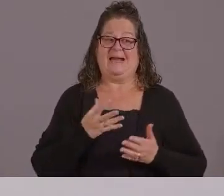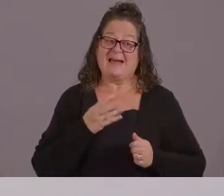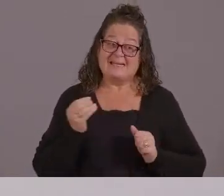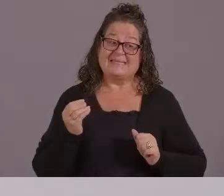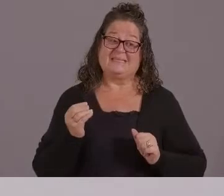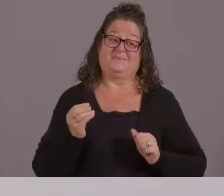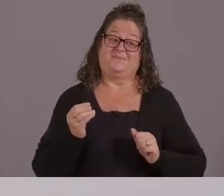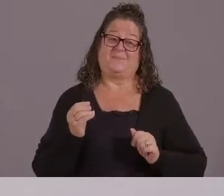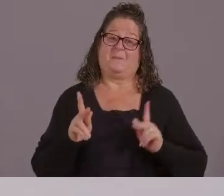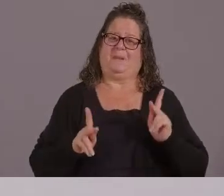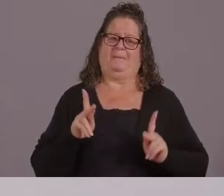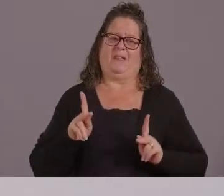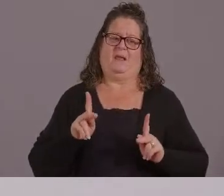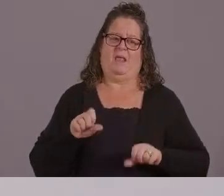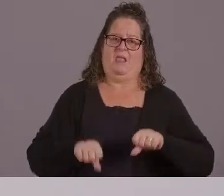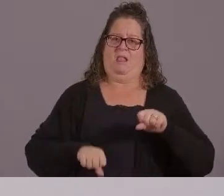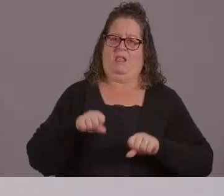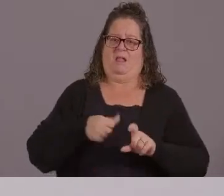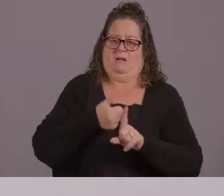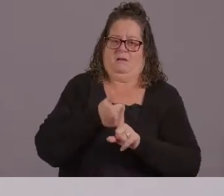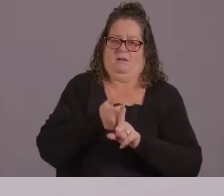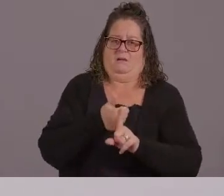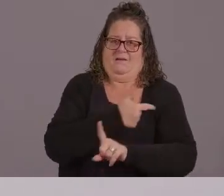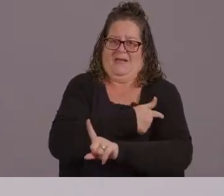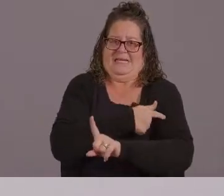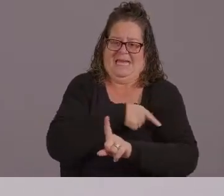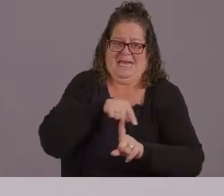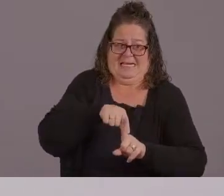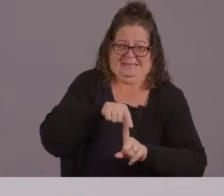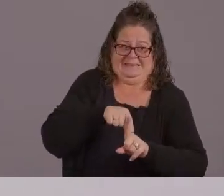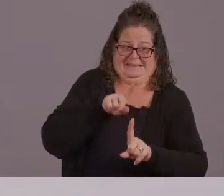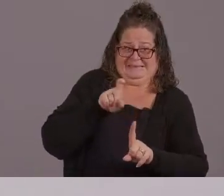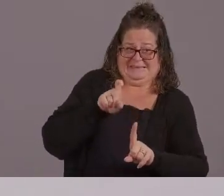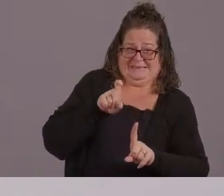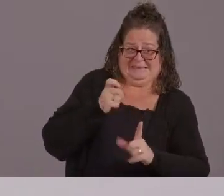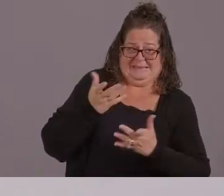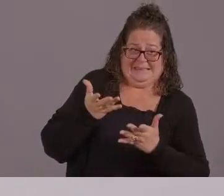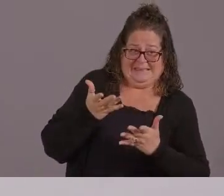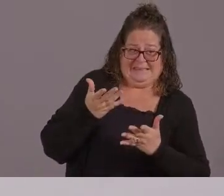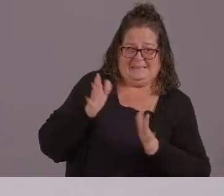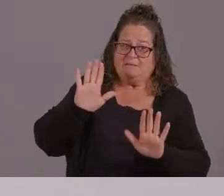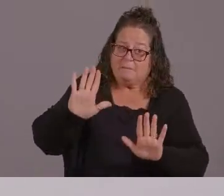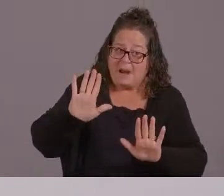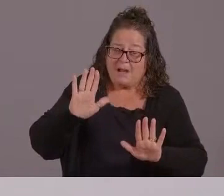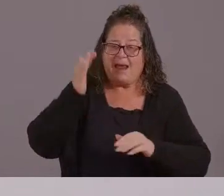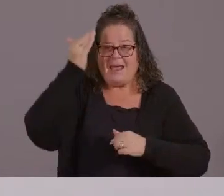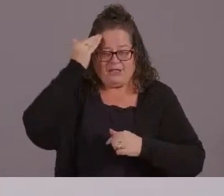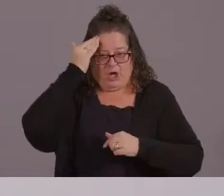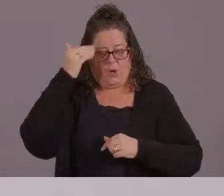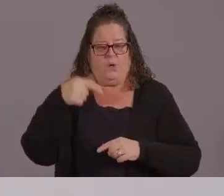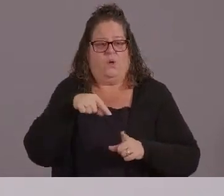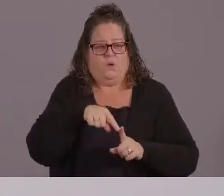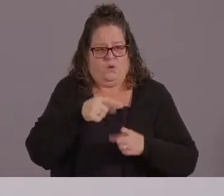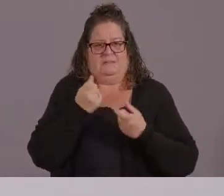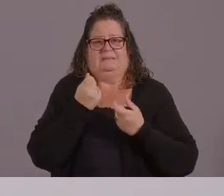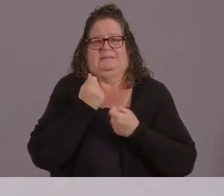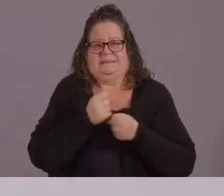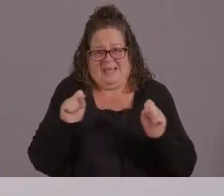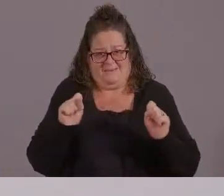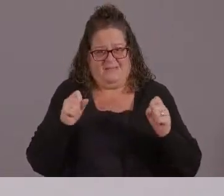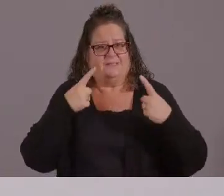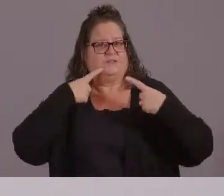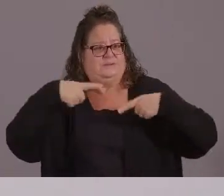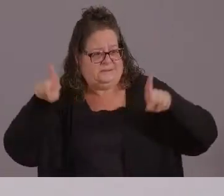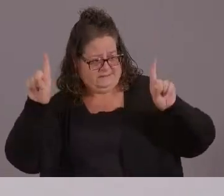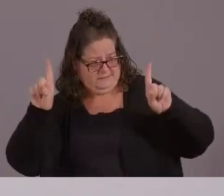vaccine. Although we know that the vaccine is safe, it's effective. But we anticipate that we